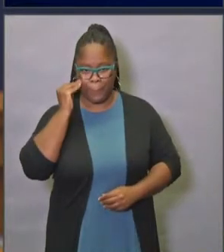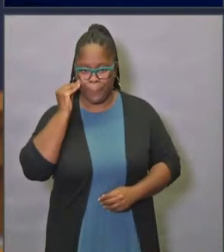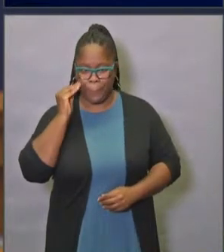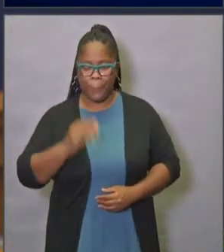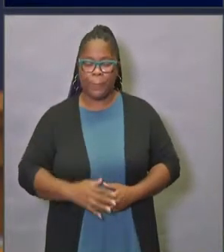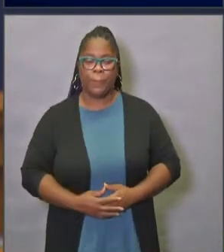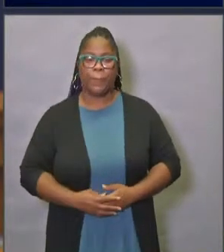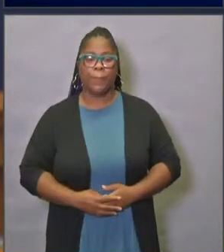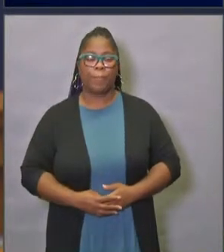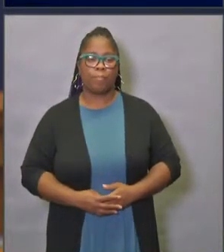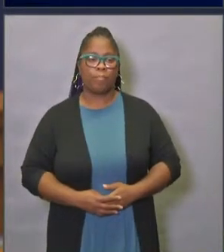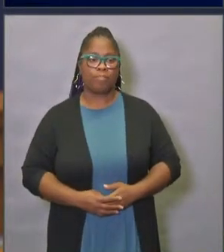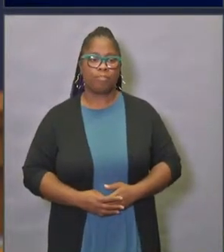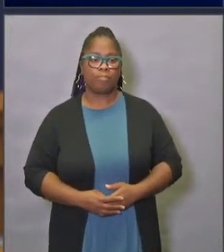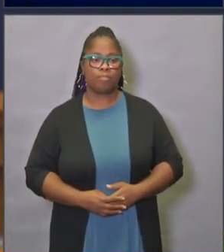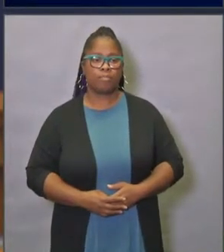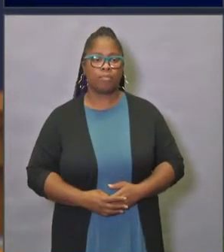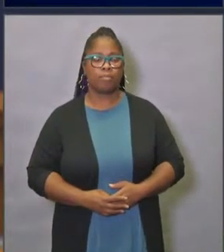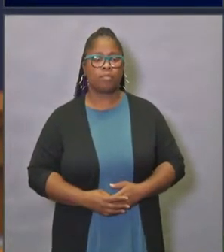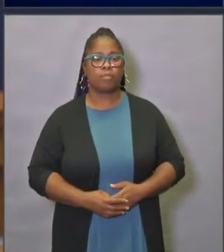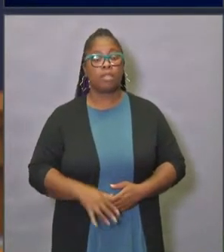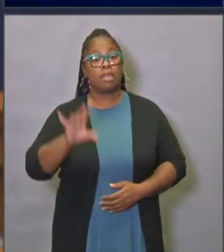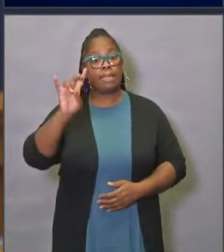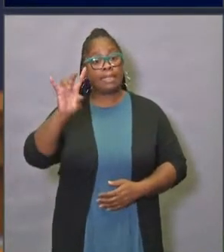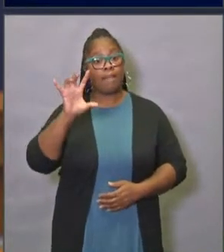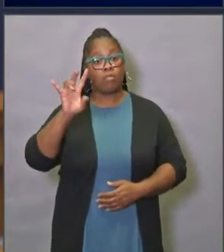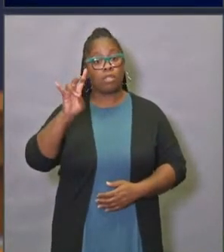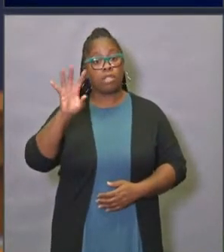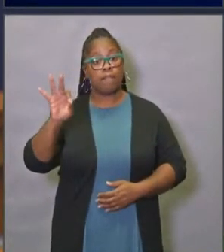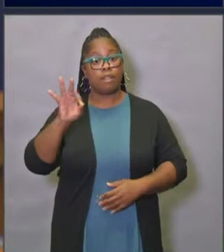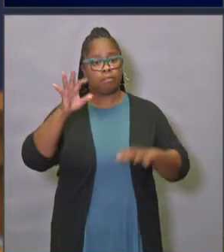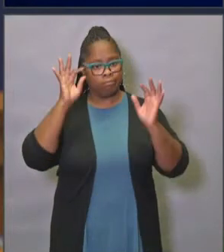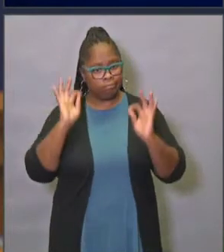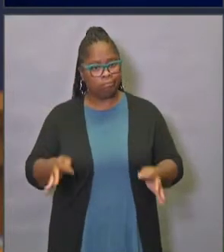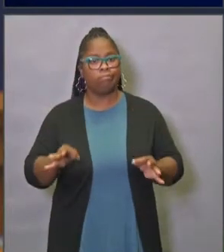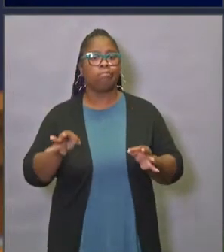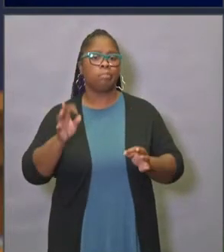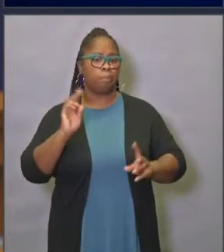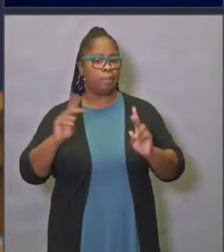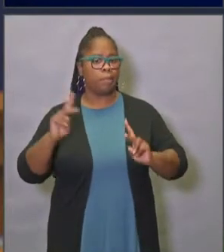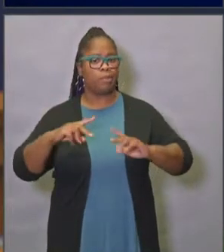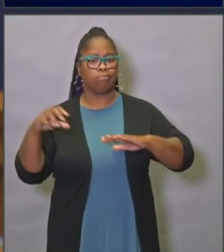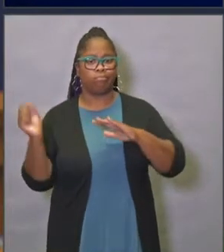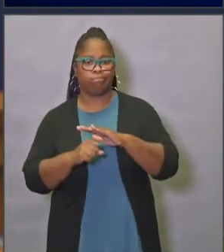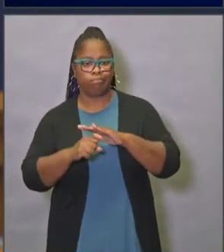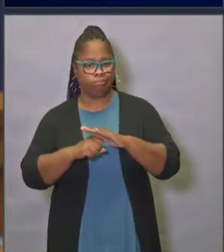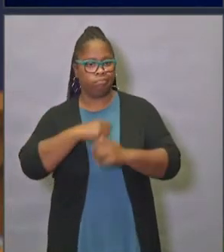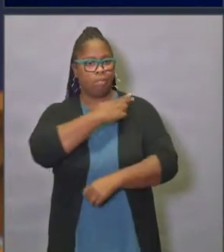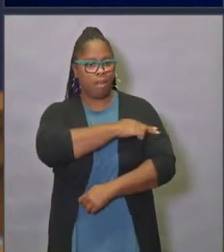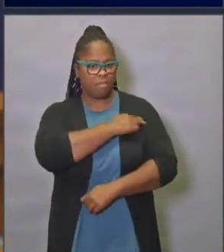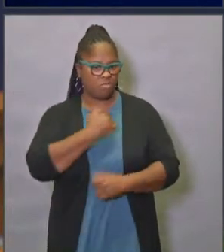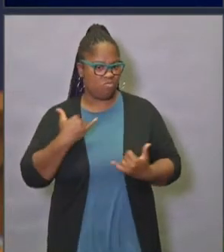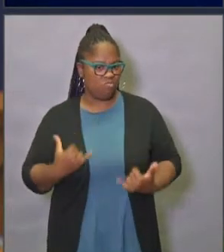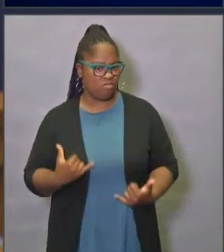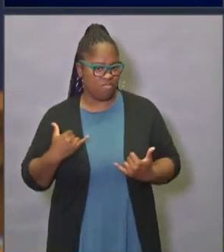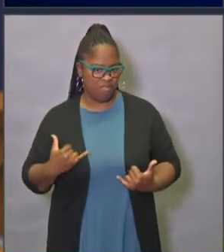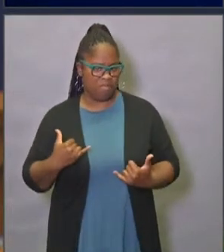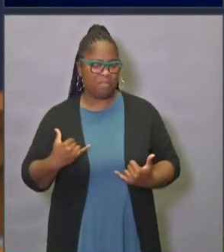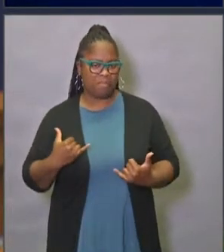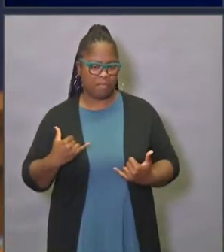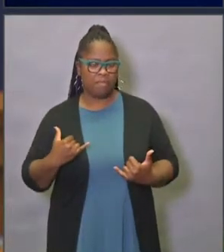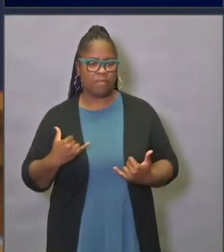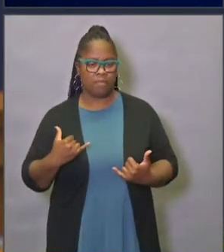homelessness. 779 confirmed cases are people who are currently